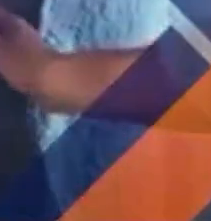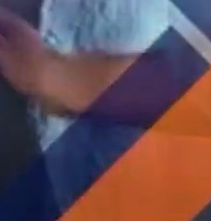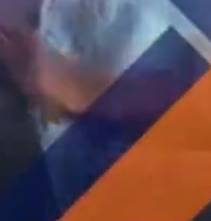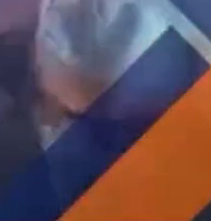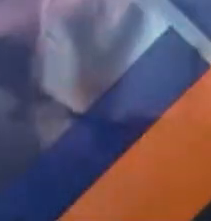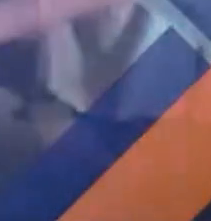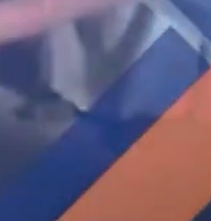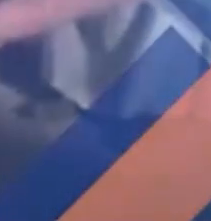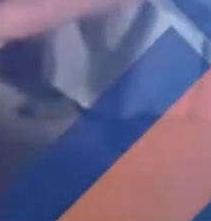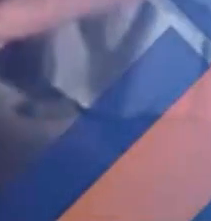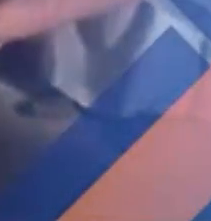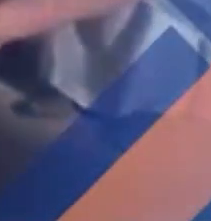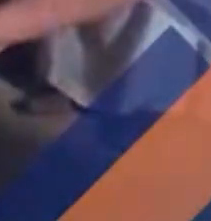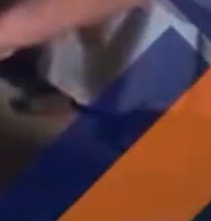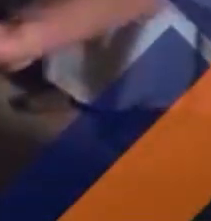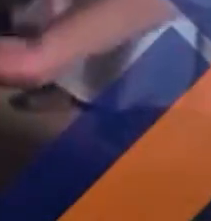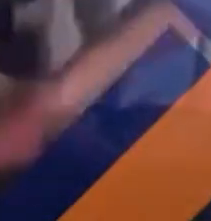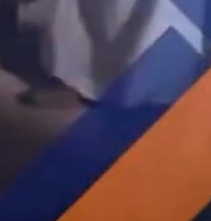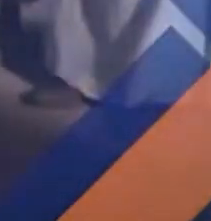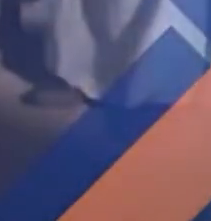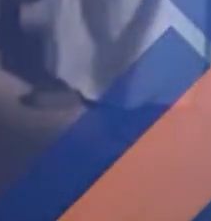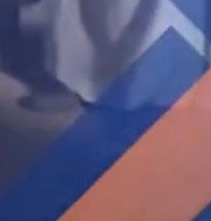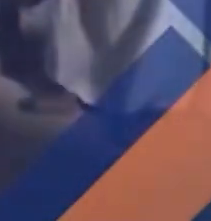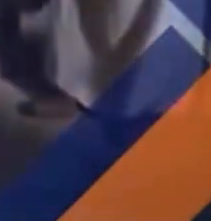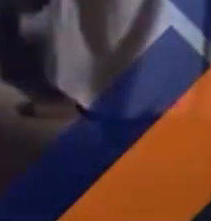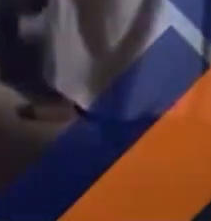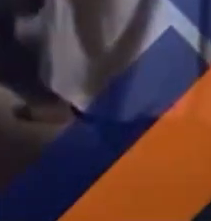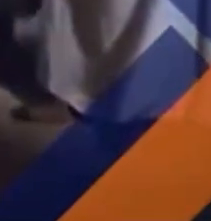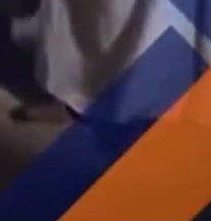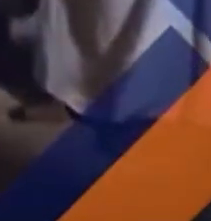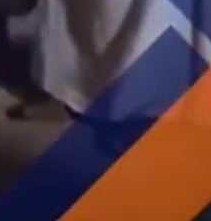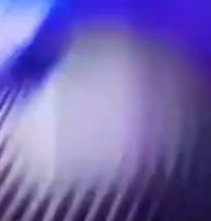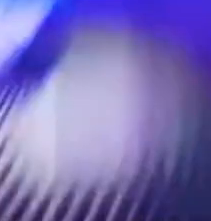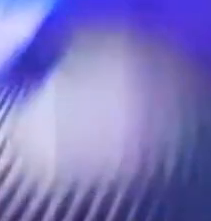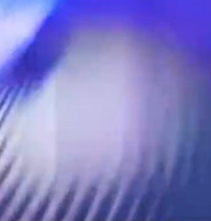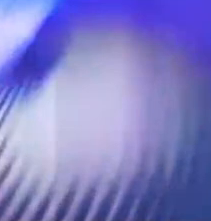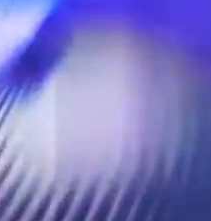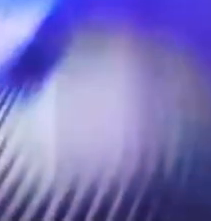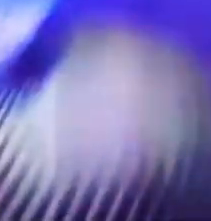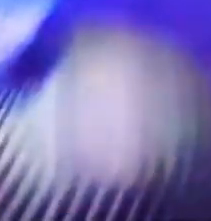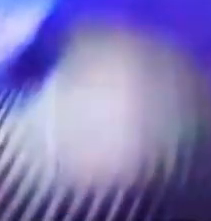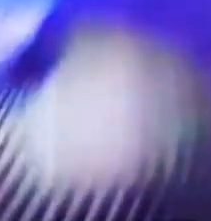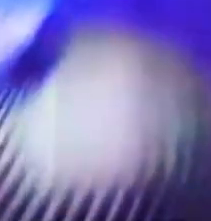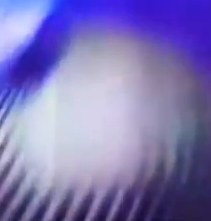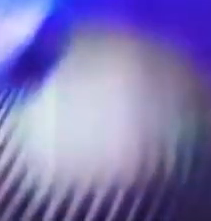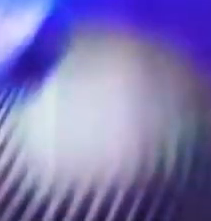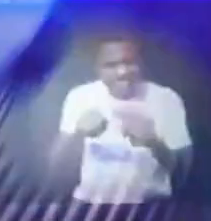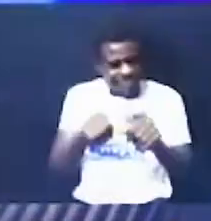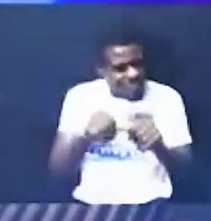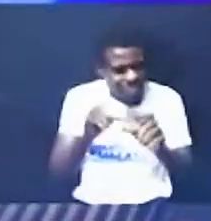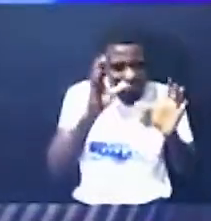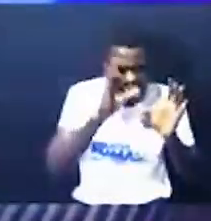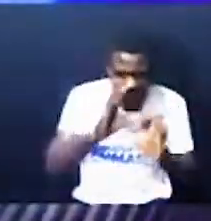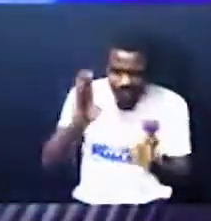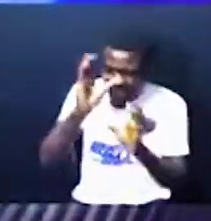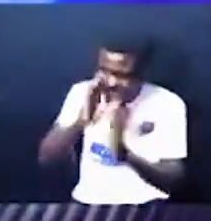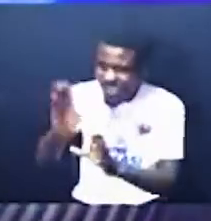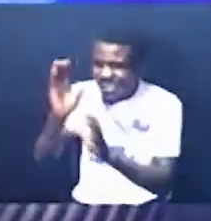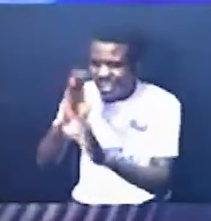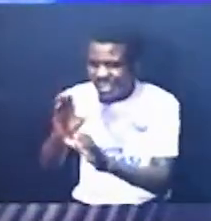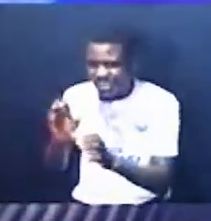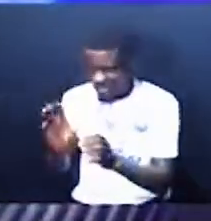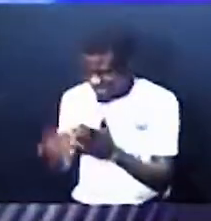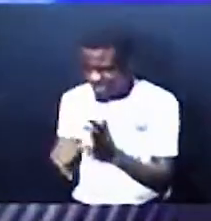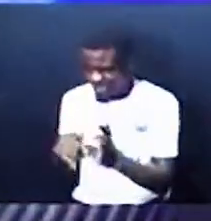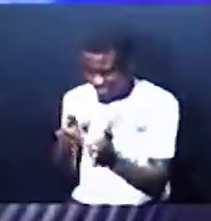mranim. But the wonderful thing is. Now so ne en wan wan ne say, Jesus kept looking. Yesu koso ahwe no. Kept going